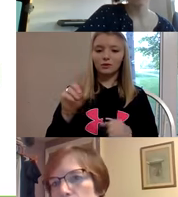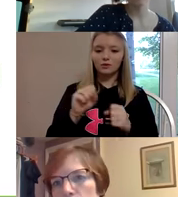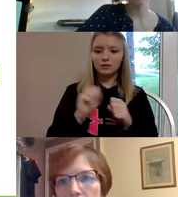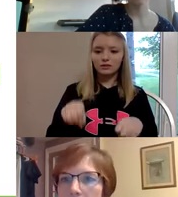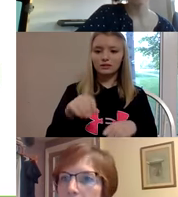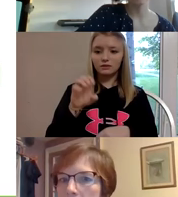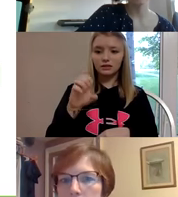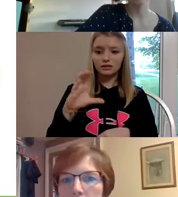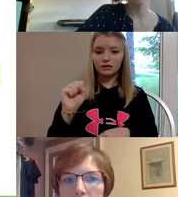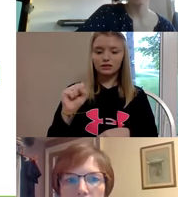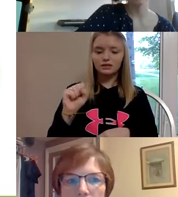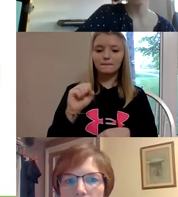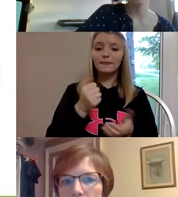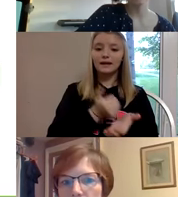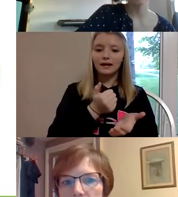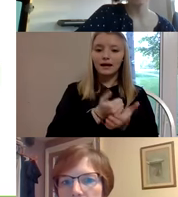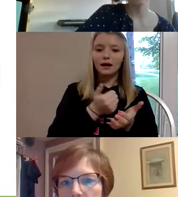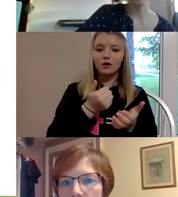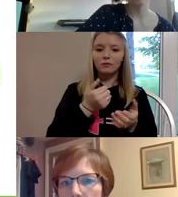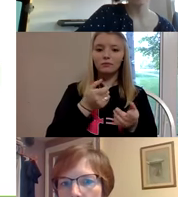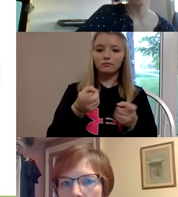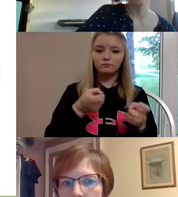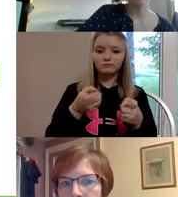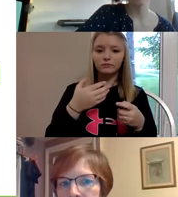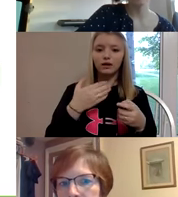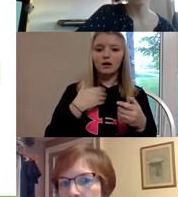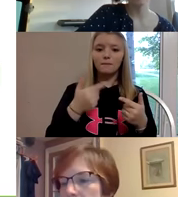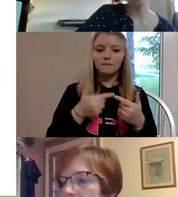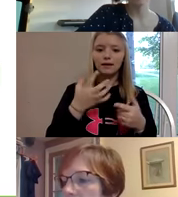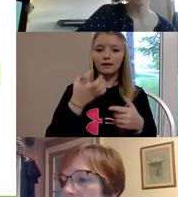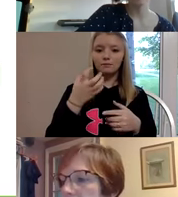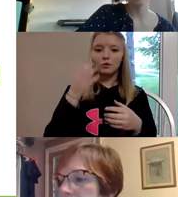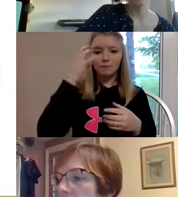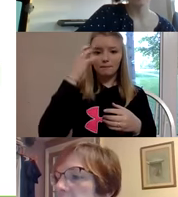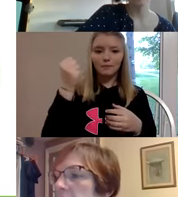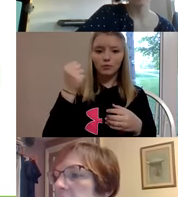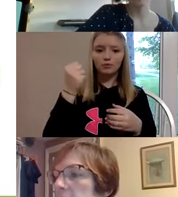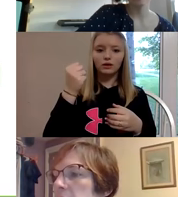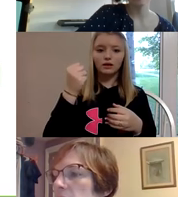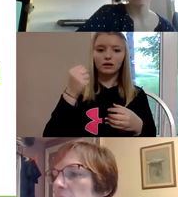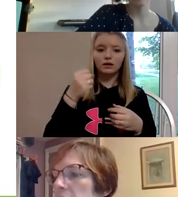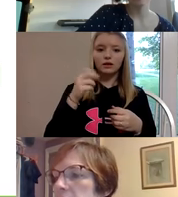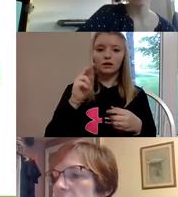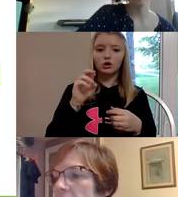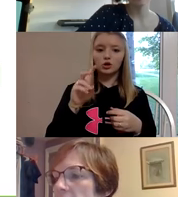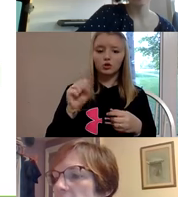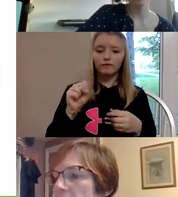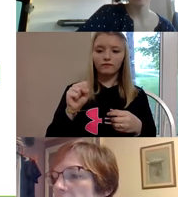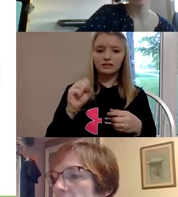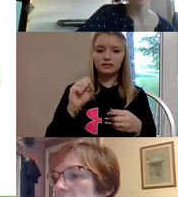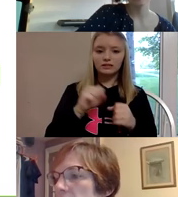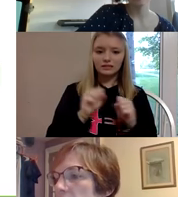appetite, mood, pain, memory, peripheral nervous system, and more. And like I said, it's